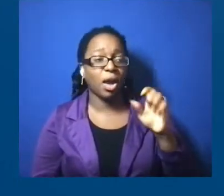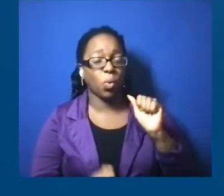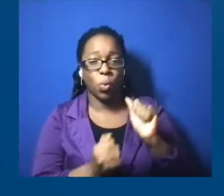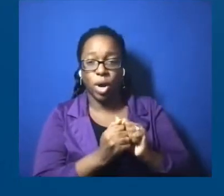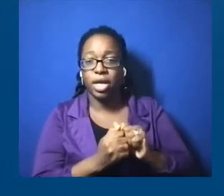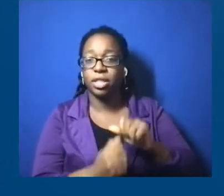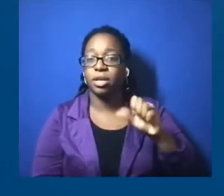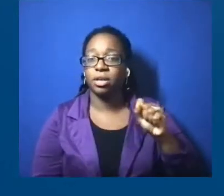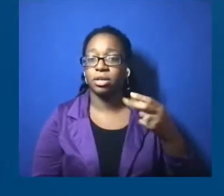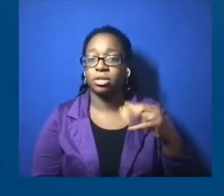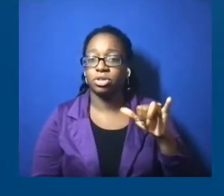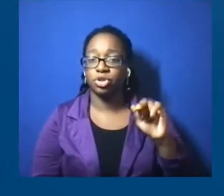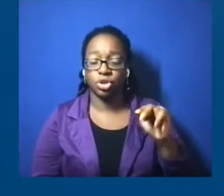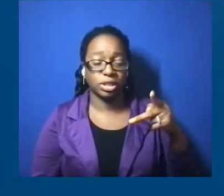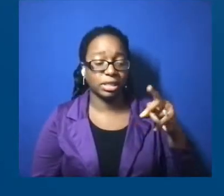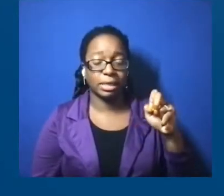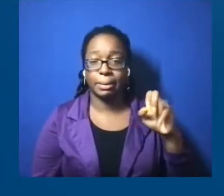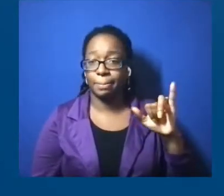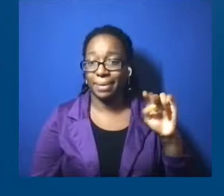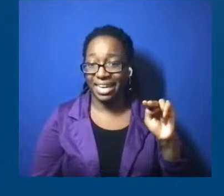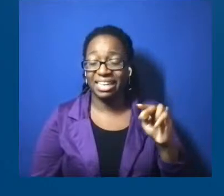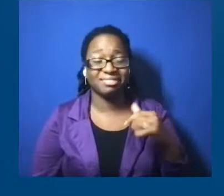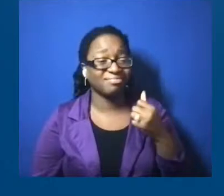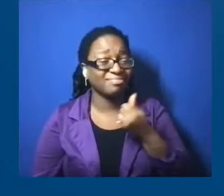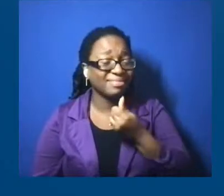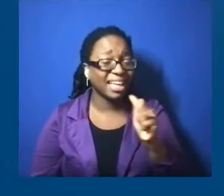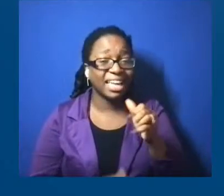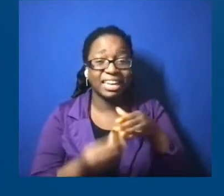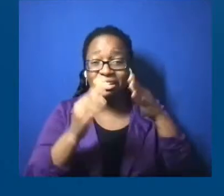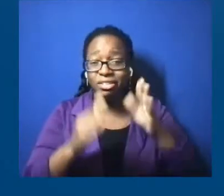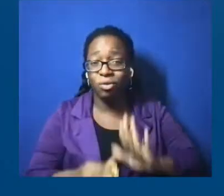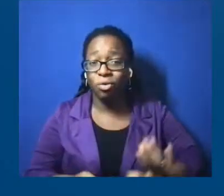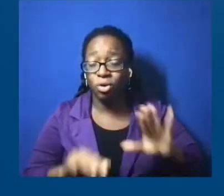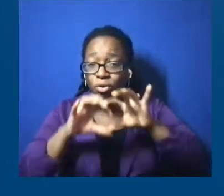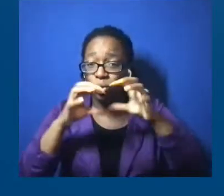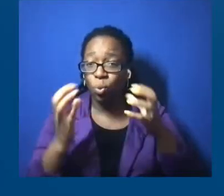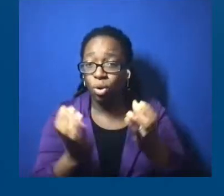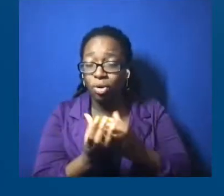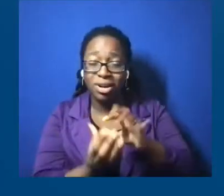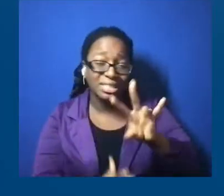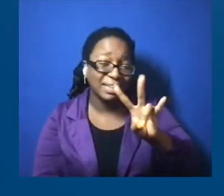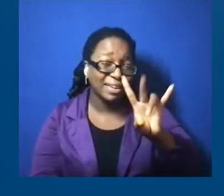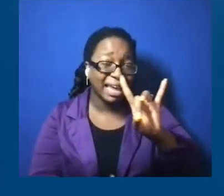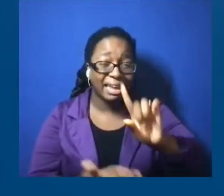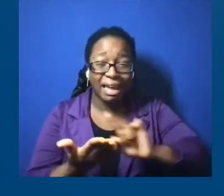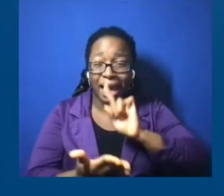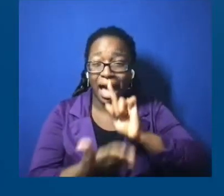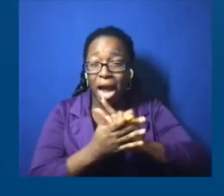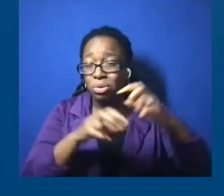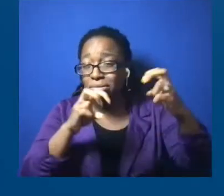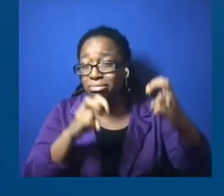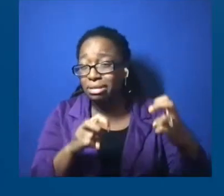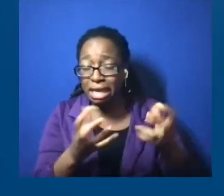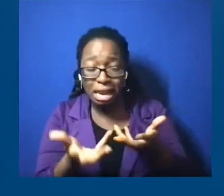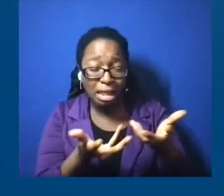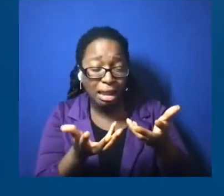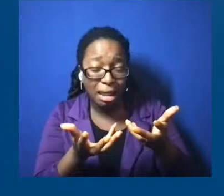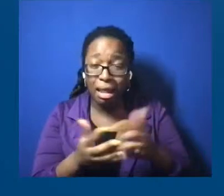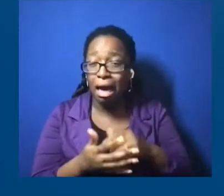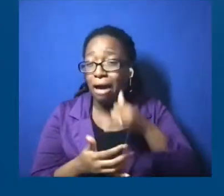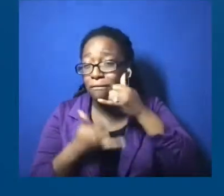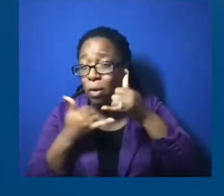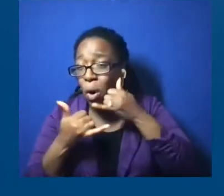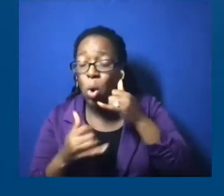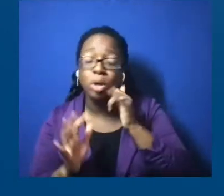other leader in the world. Over 78 hours worth on the 8 or 10 of those on the phone and the rest in person over the last